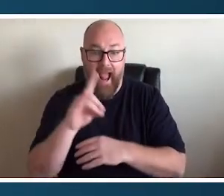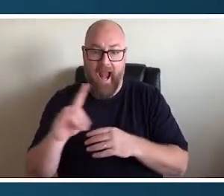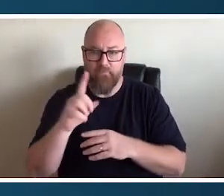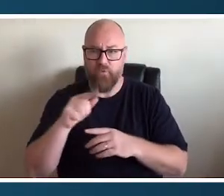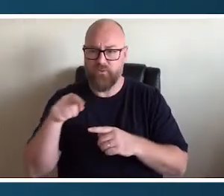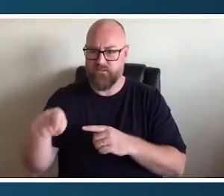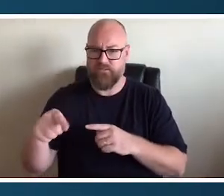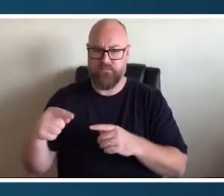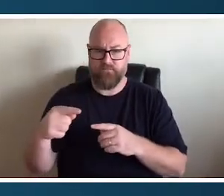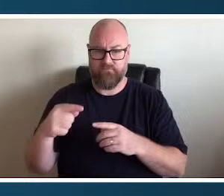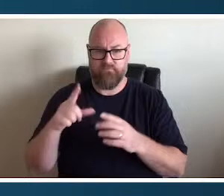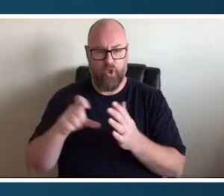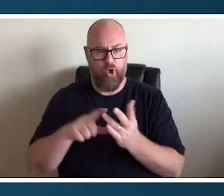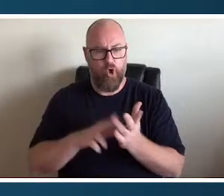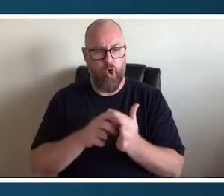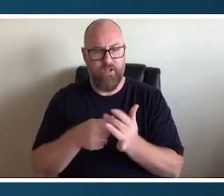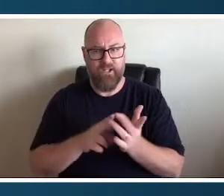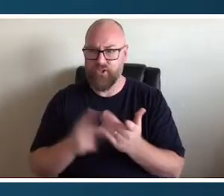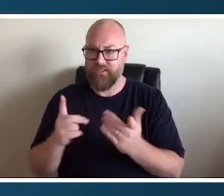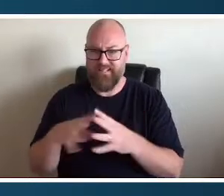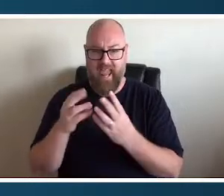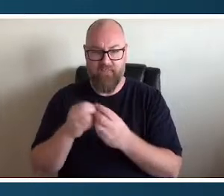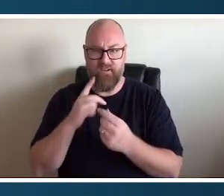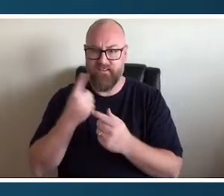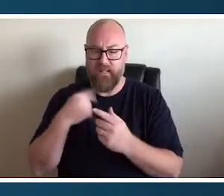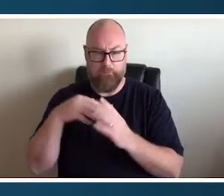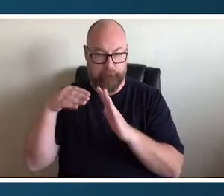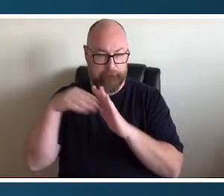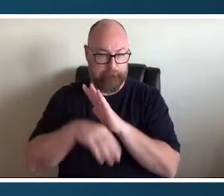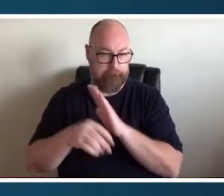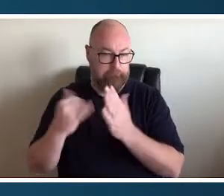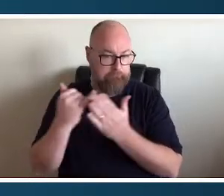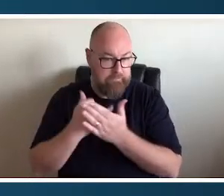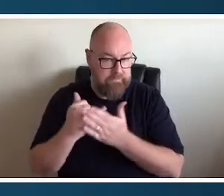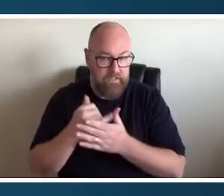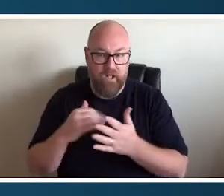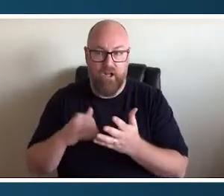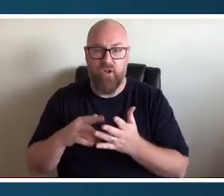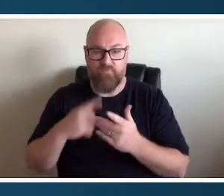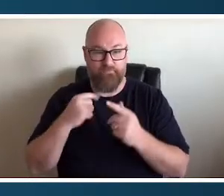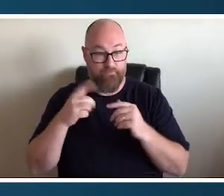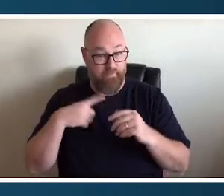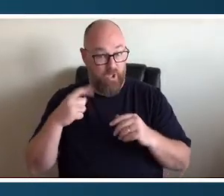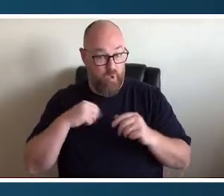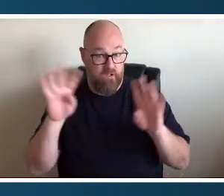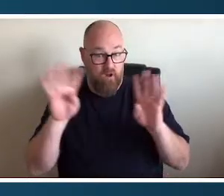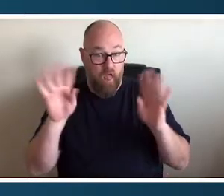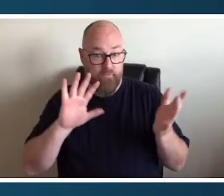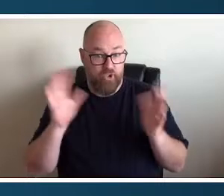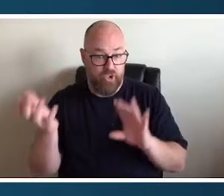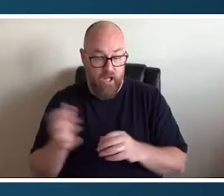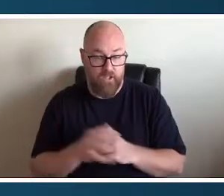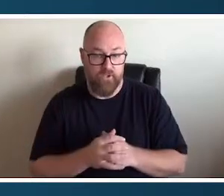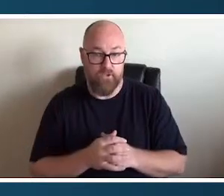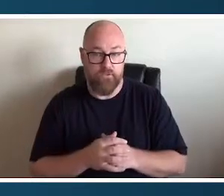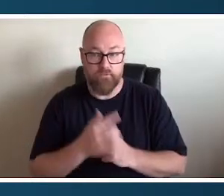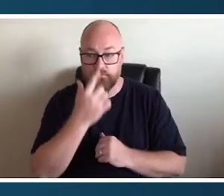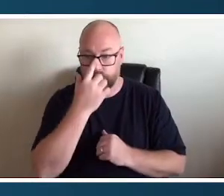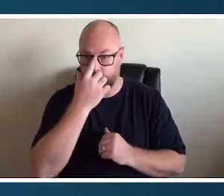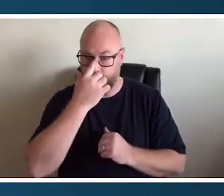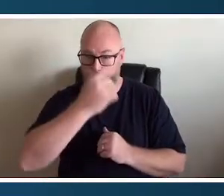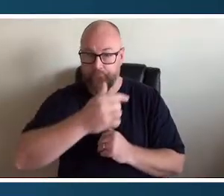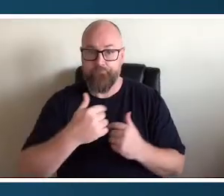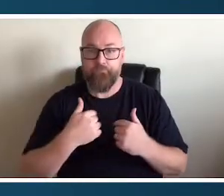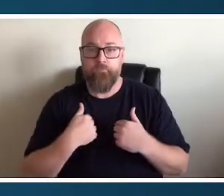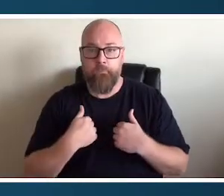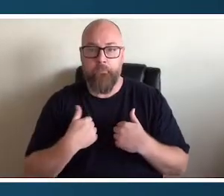mean, we humans don't grapple the consequences of the notion of exponential change. And we're going to a point where we have